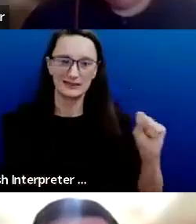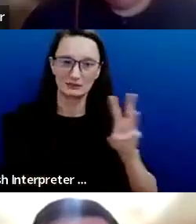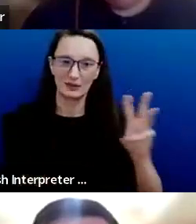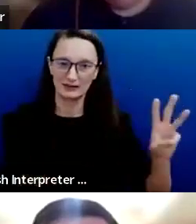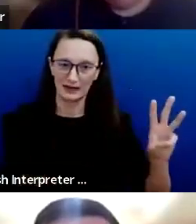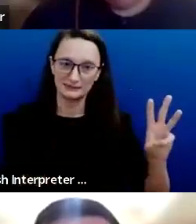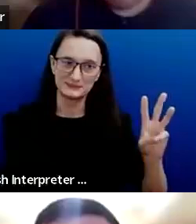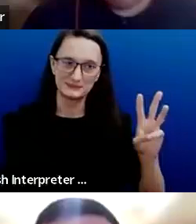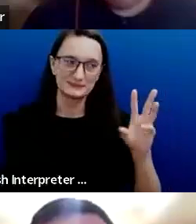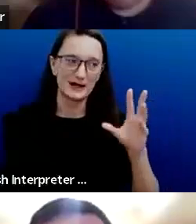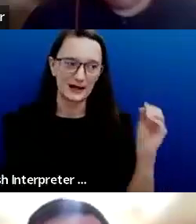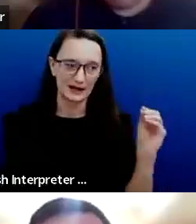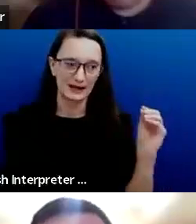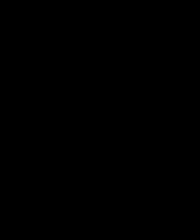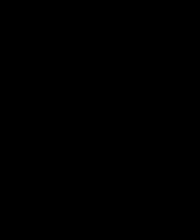And